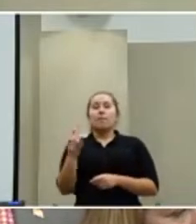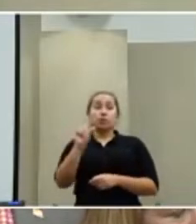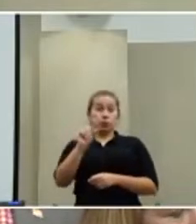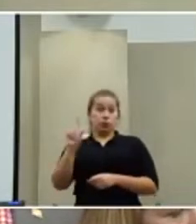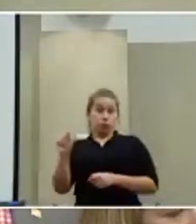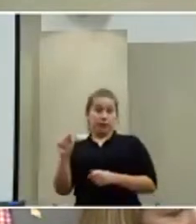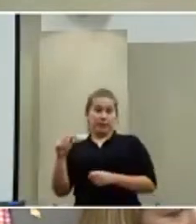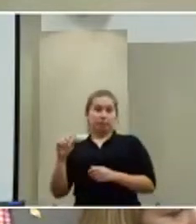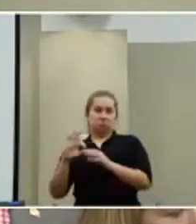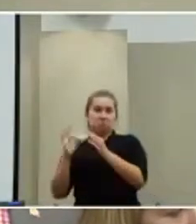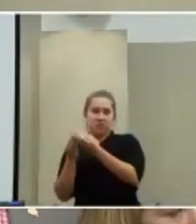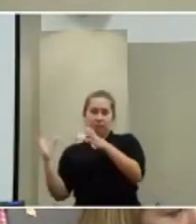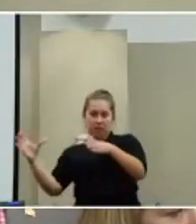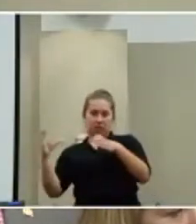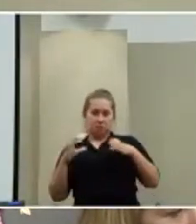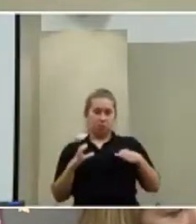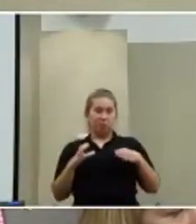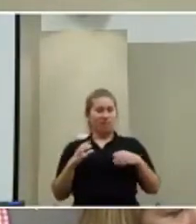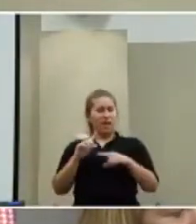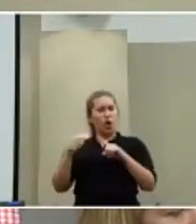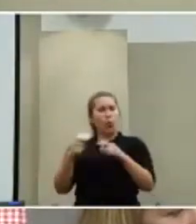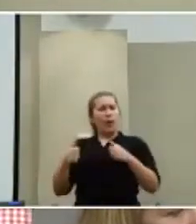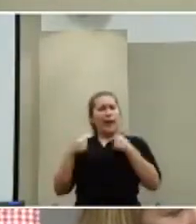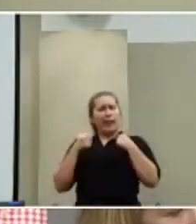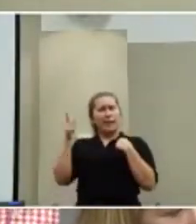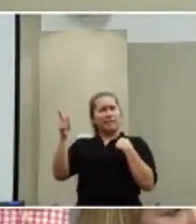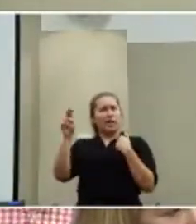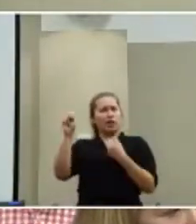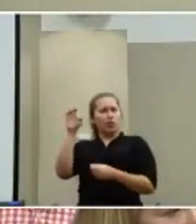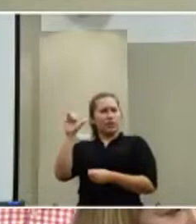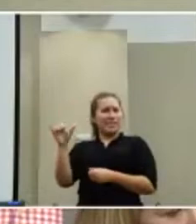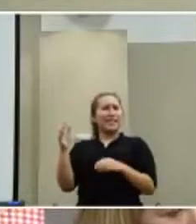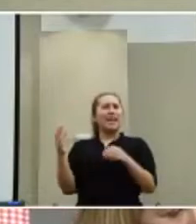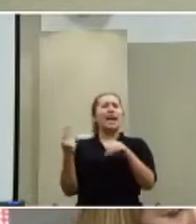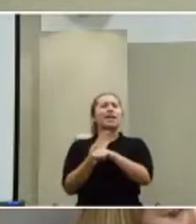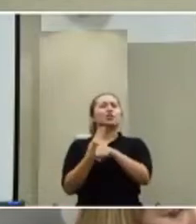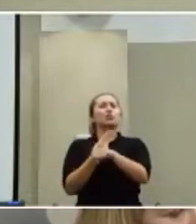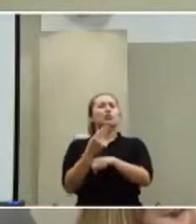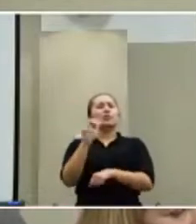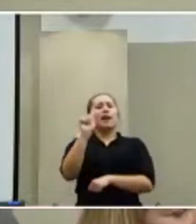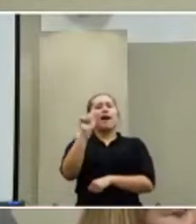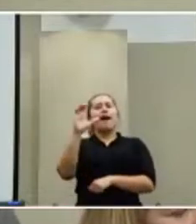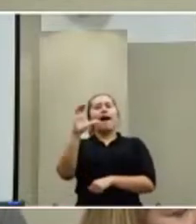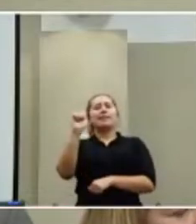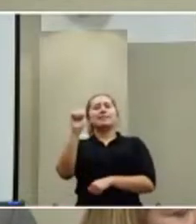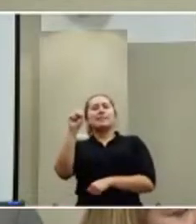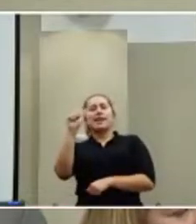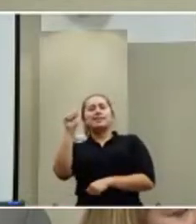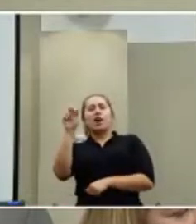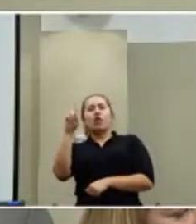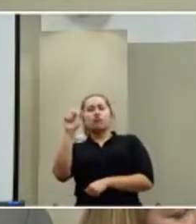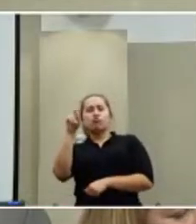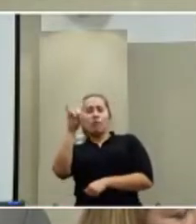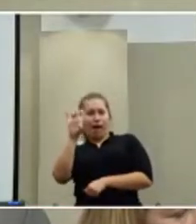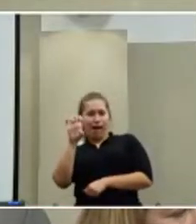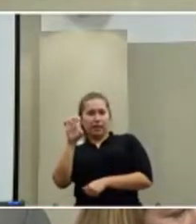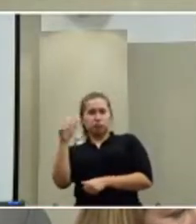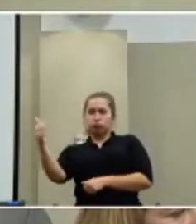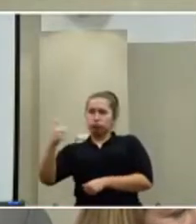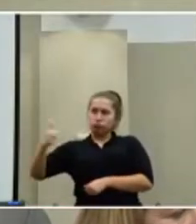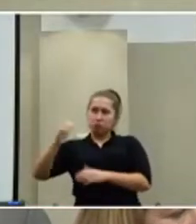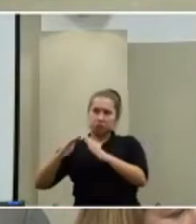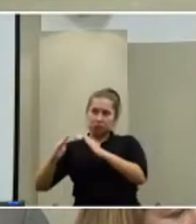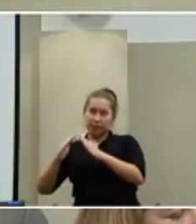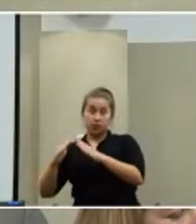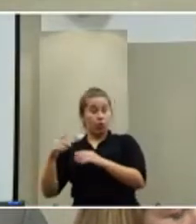family. While I was living in New York City, I would use Accessoride to get around the city. When I learned I was moving to Maryland, I researched